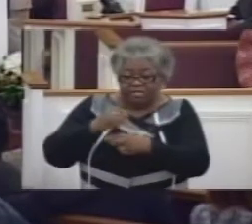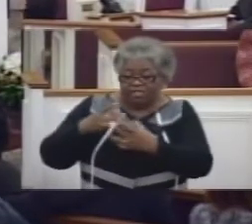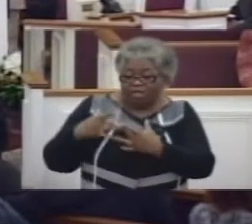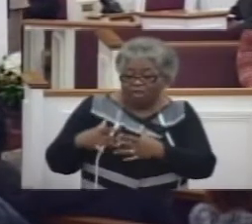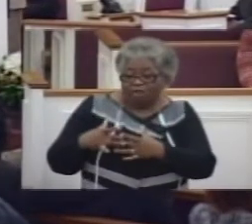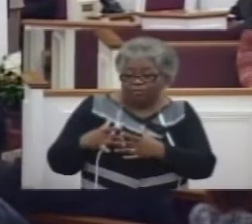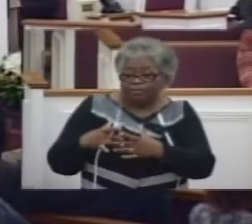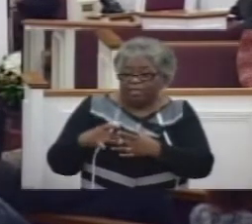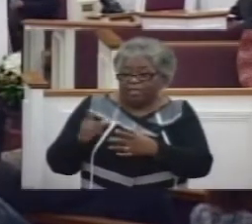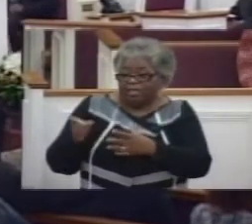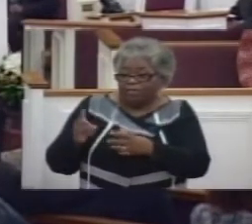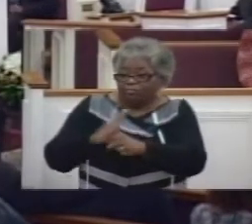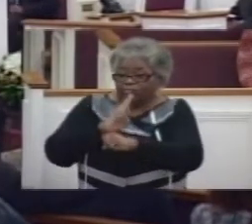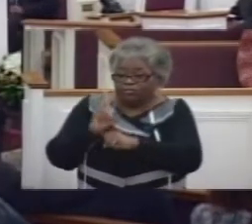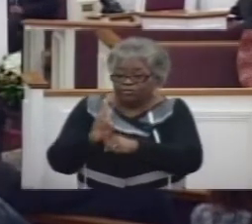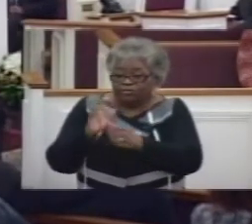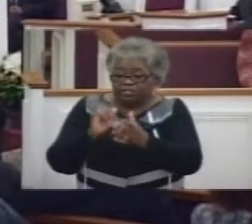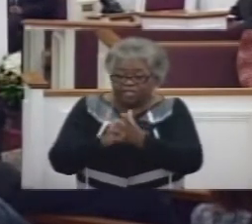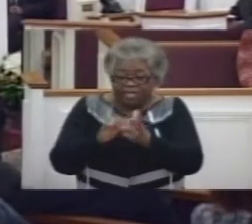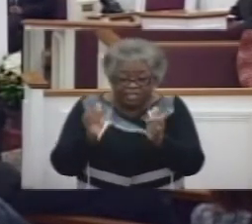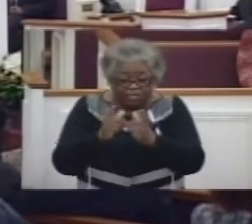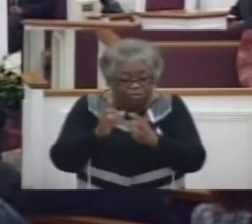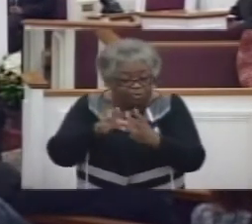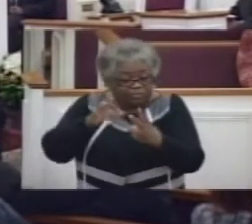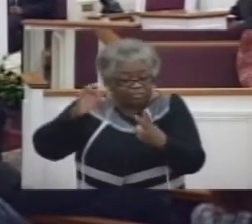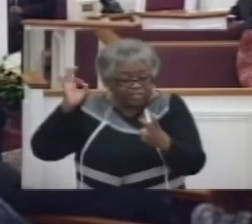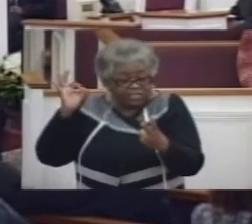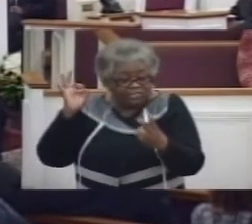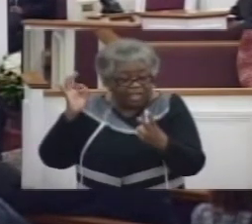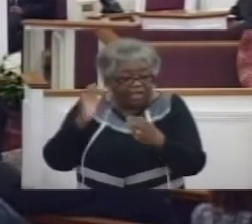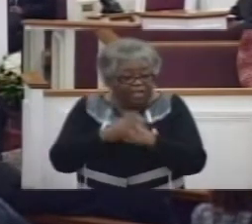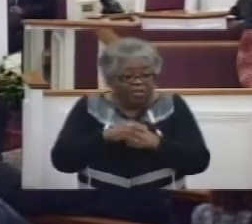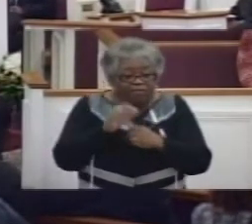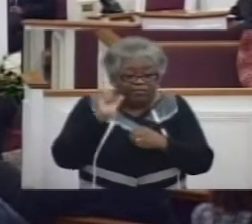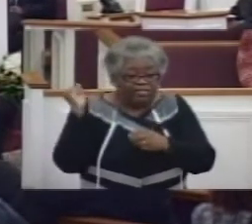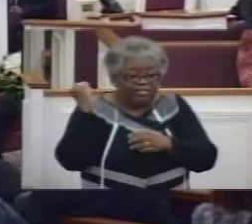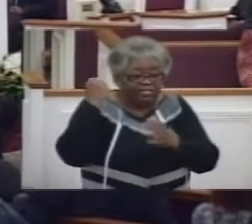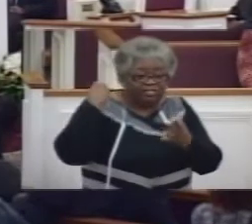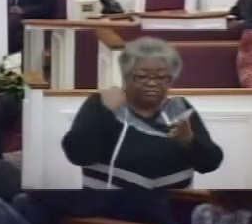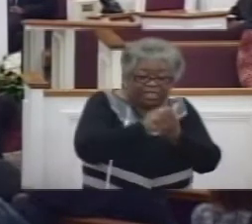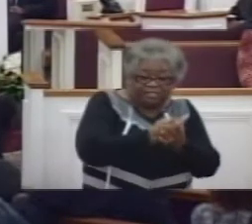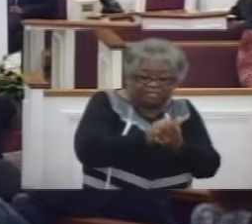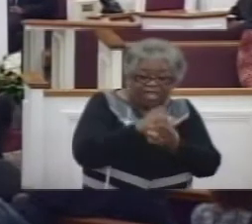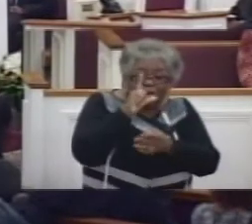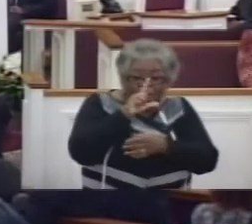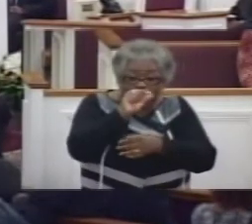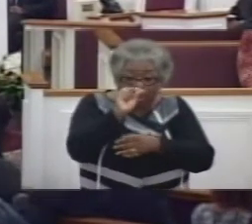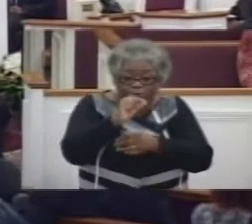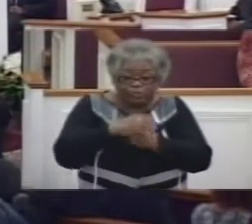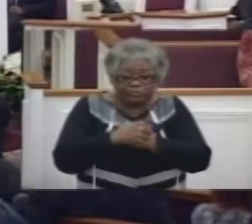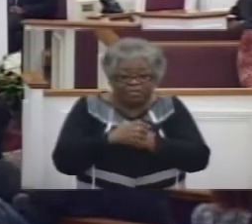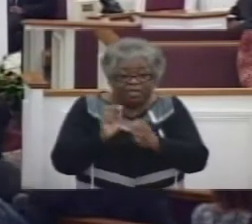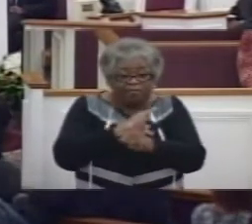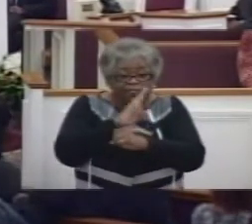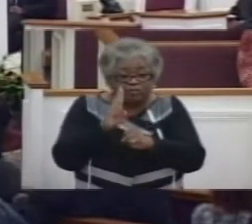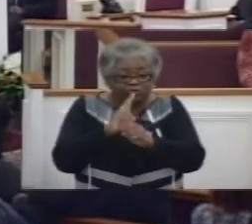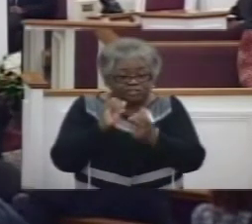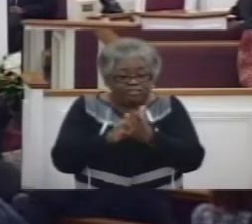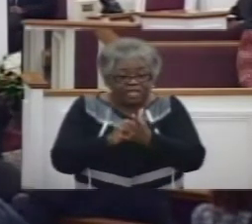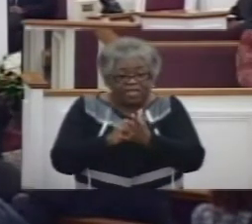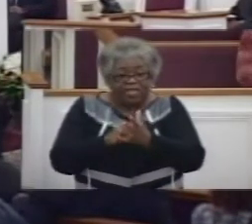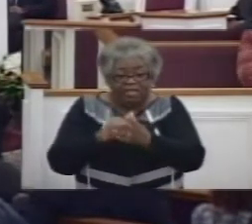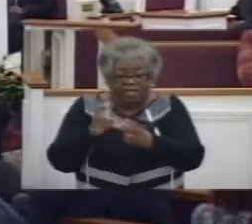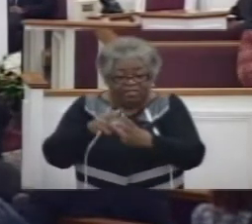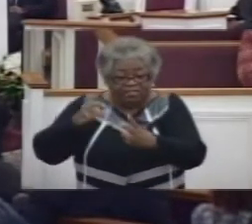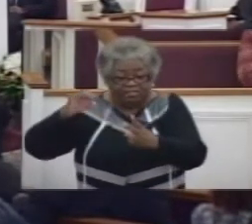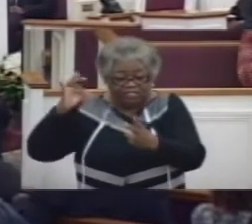harp. He was using that little slingshot, Brother Jesse, knocking down birds. Mm-hmm. Using his